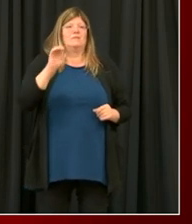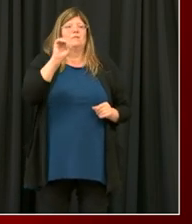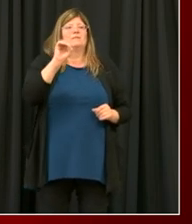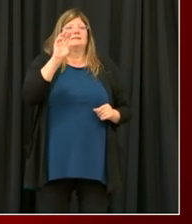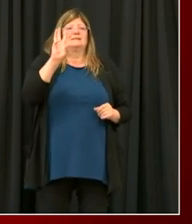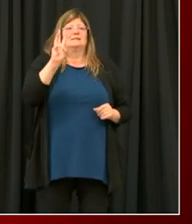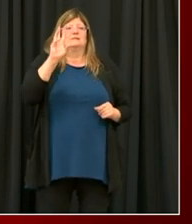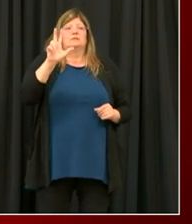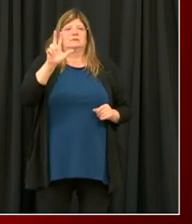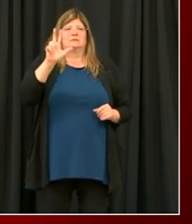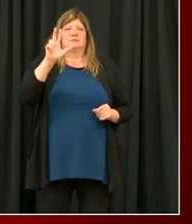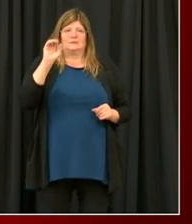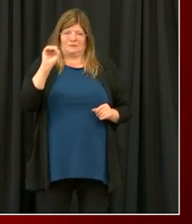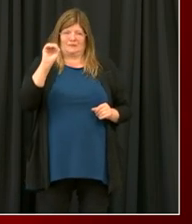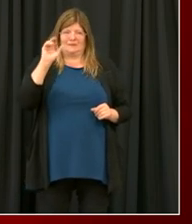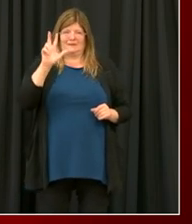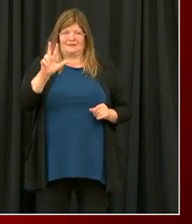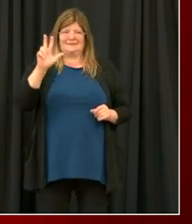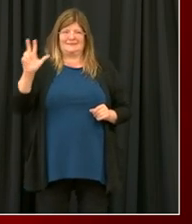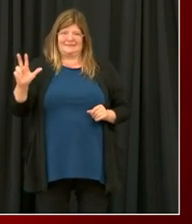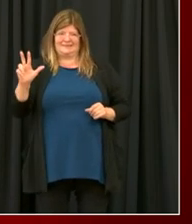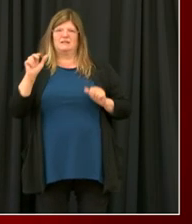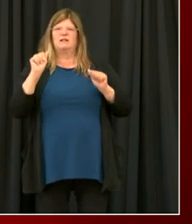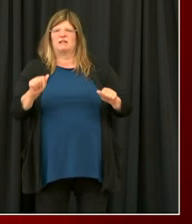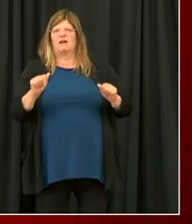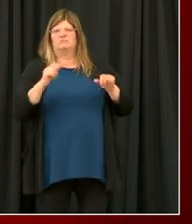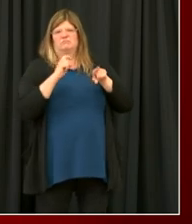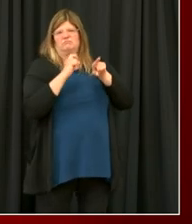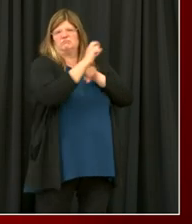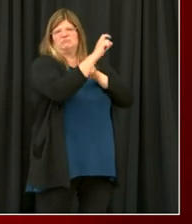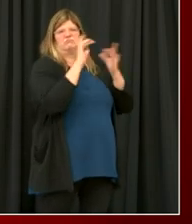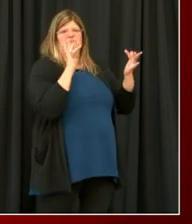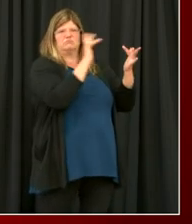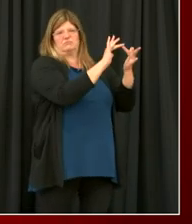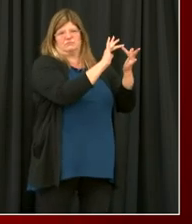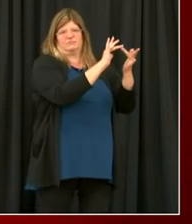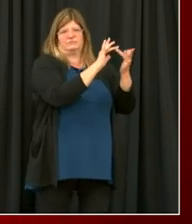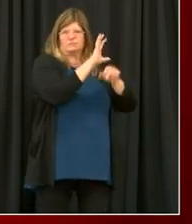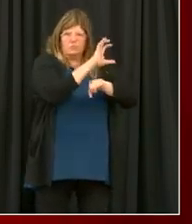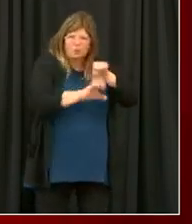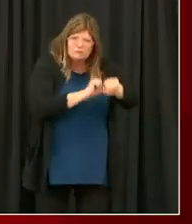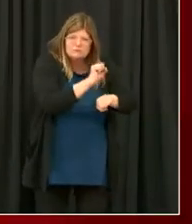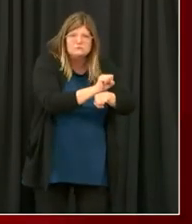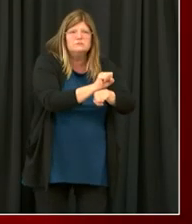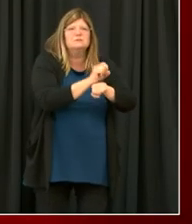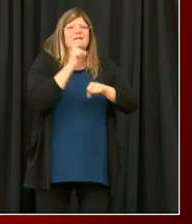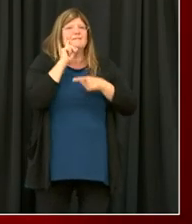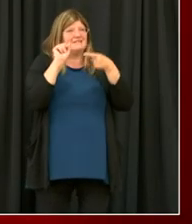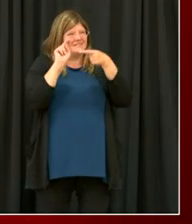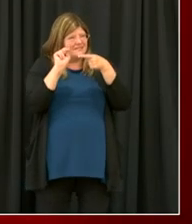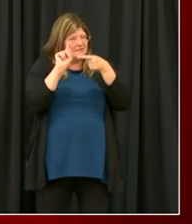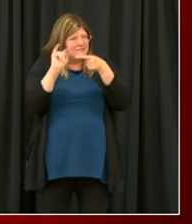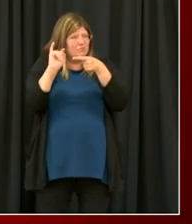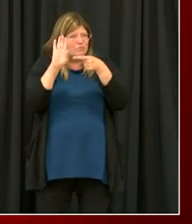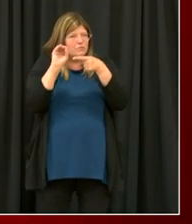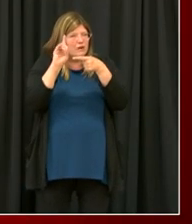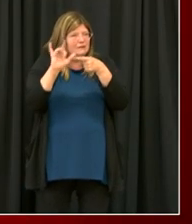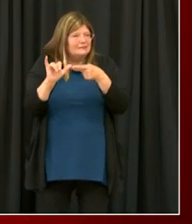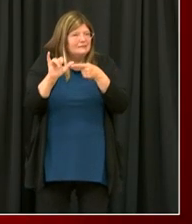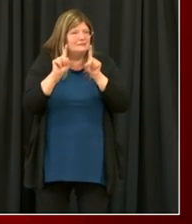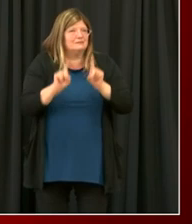1-855-363-0333 to make an appointment. So with that, the team, is there anything that